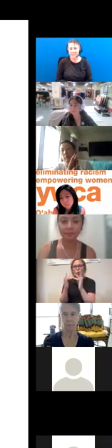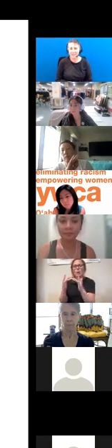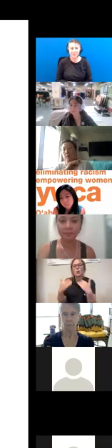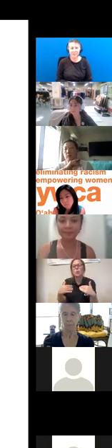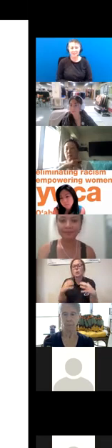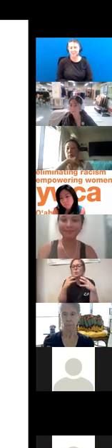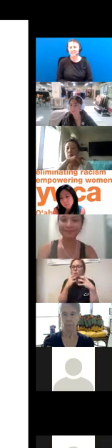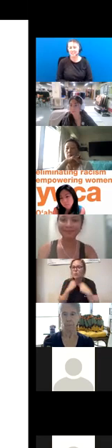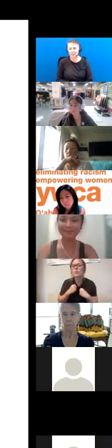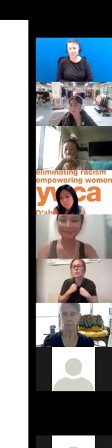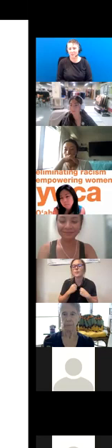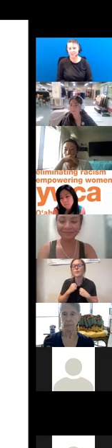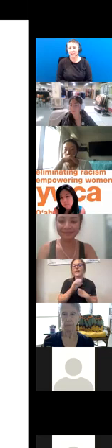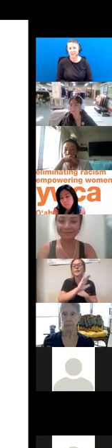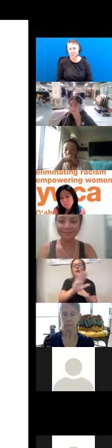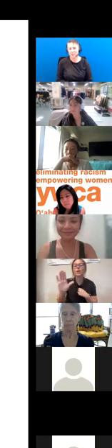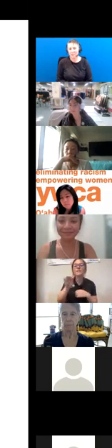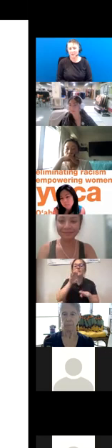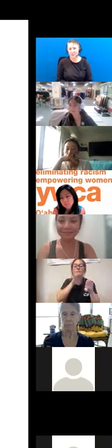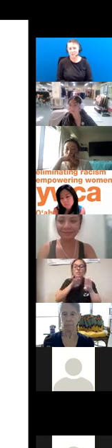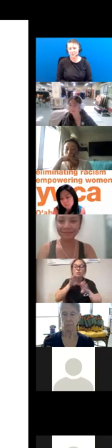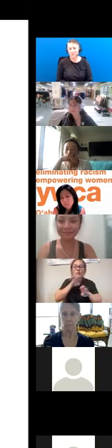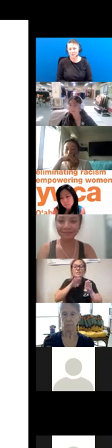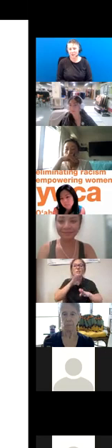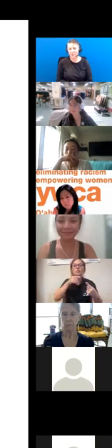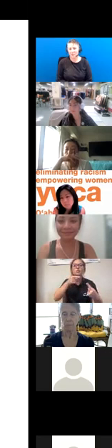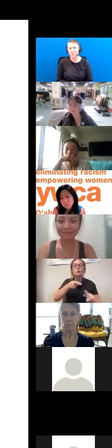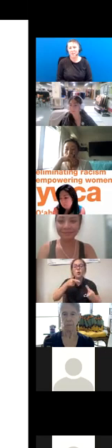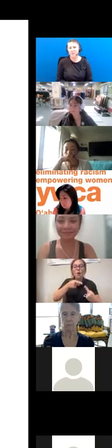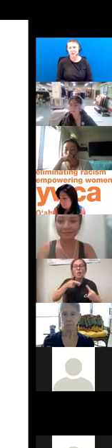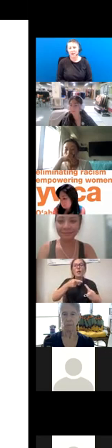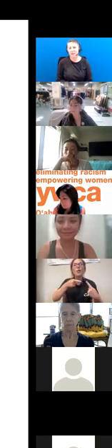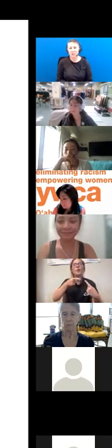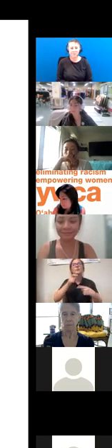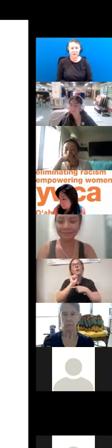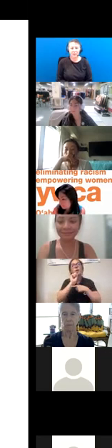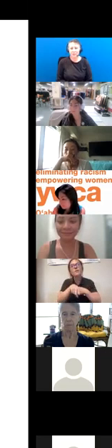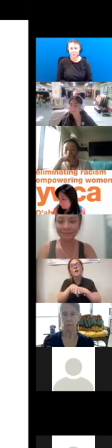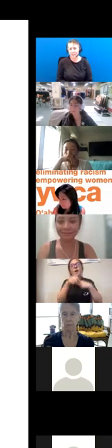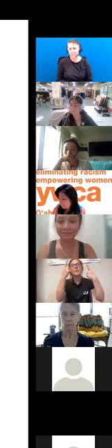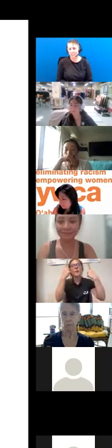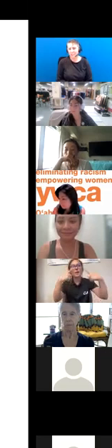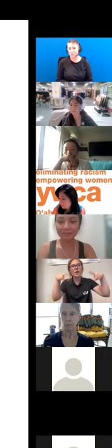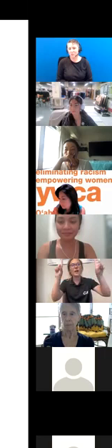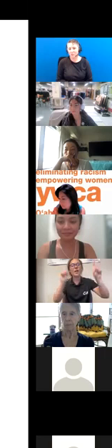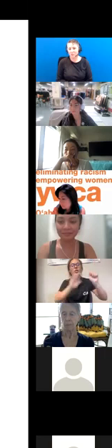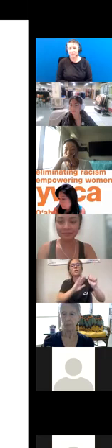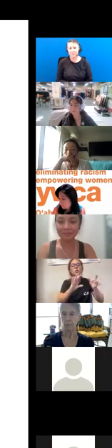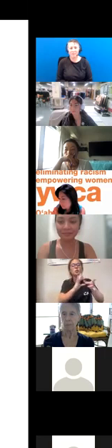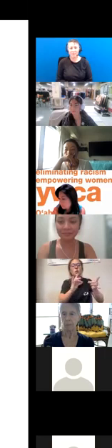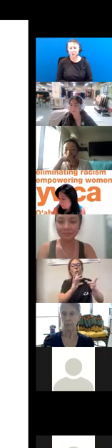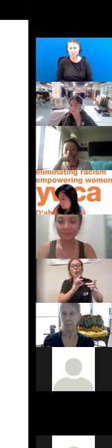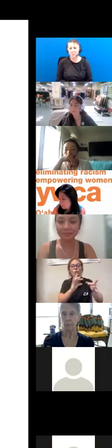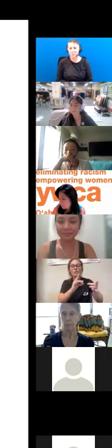huddling together and they like to network. It's quite valuable for them. They talk about their frustrations, their